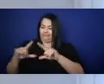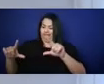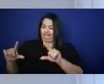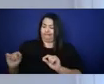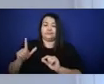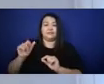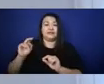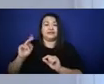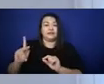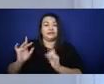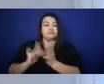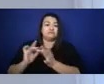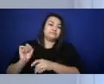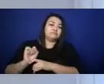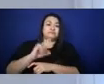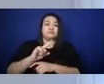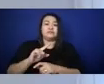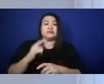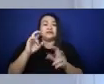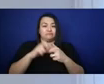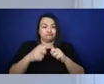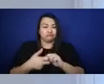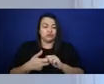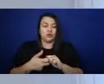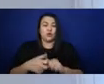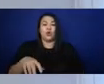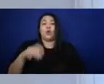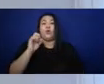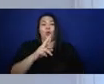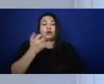list, we ask them to submit a question at our